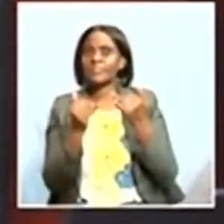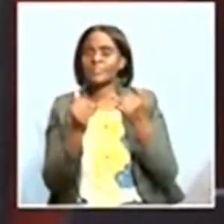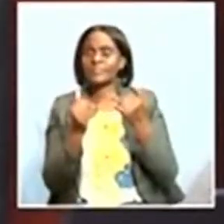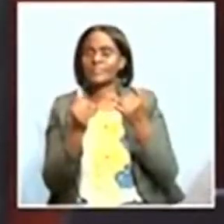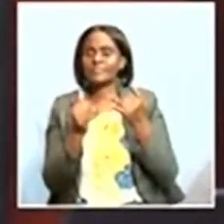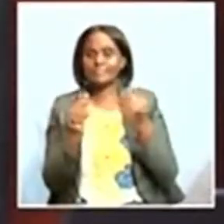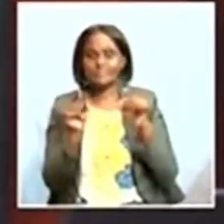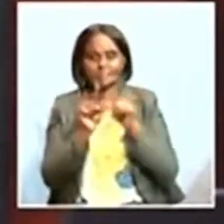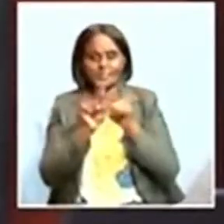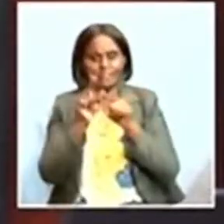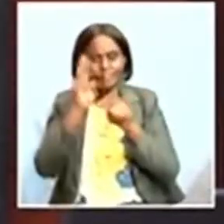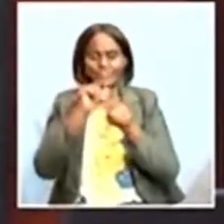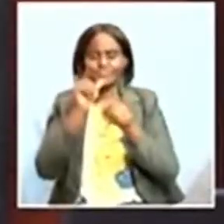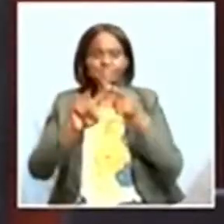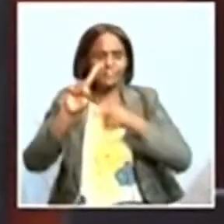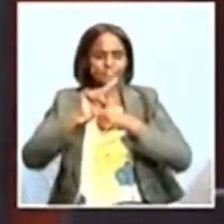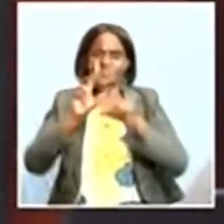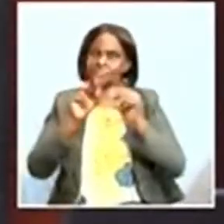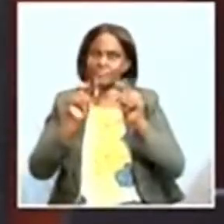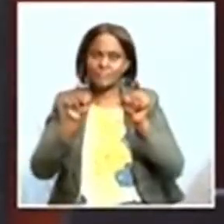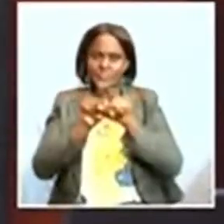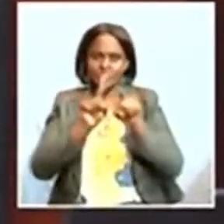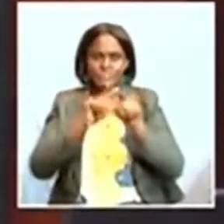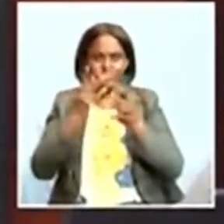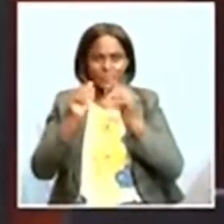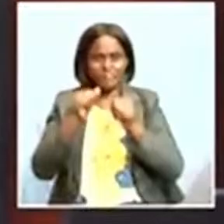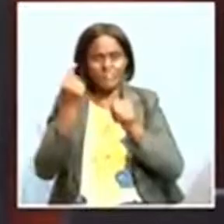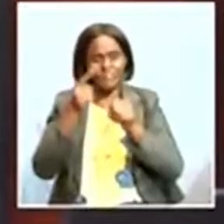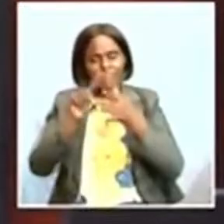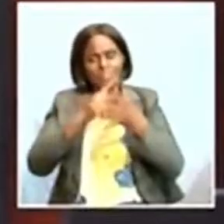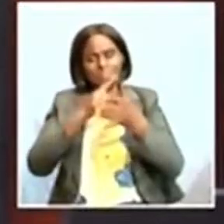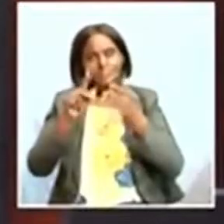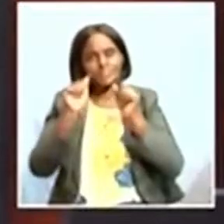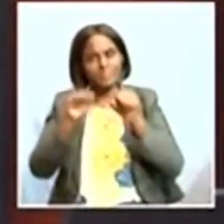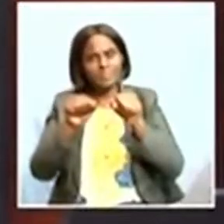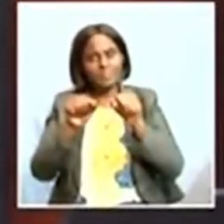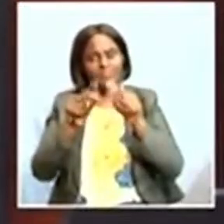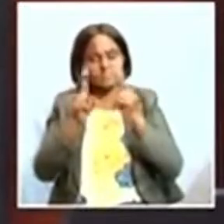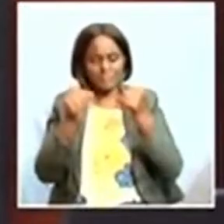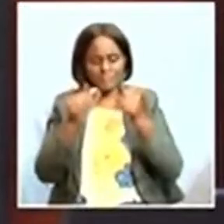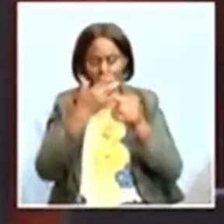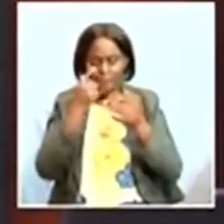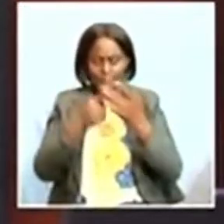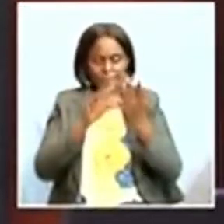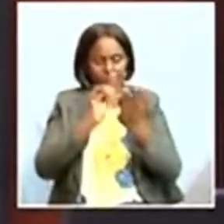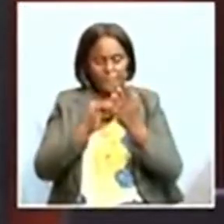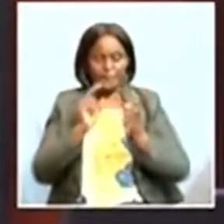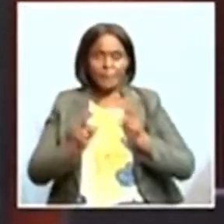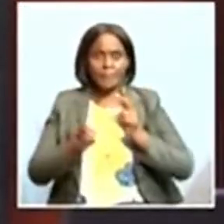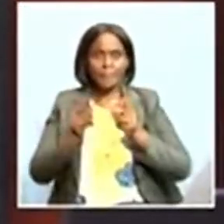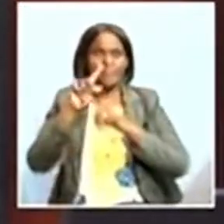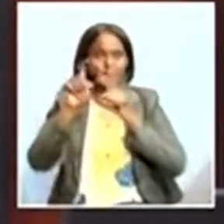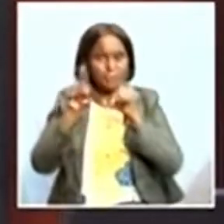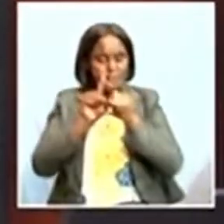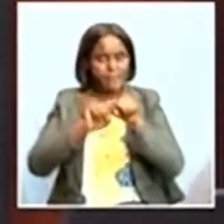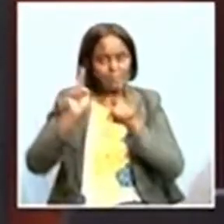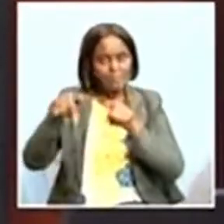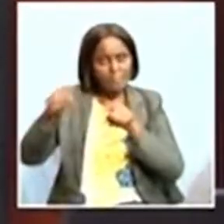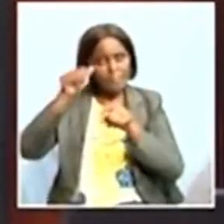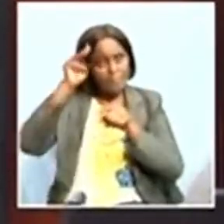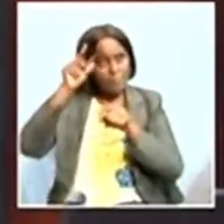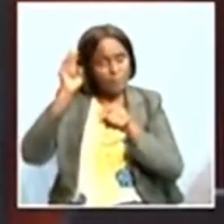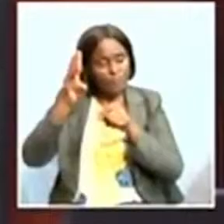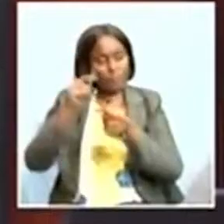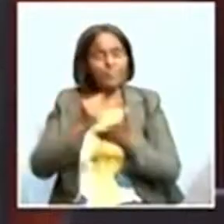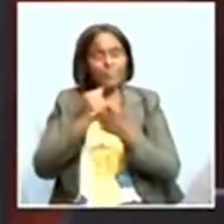ministerial statement, it won't be today. It can only be next week. So just put in an urgent question, then the Honorable Minister